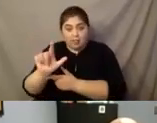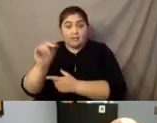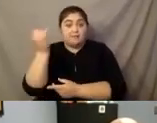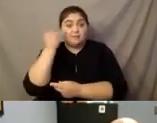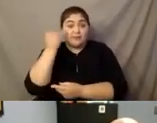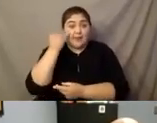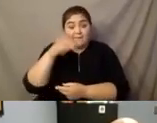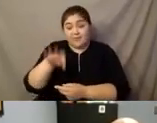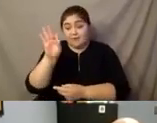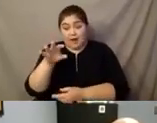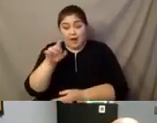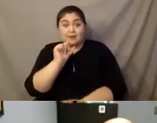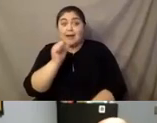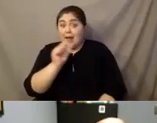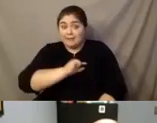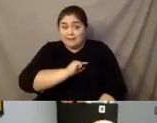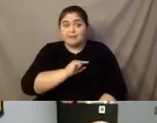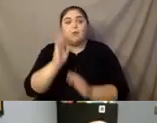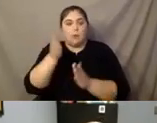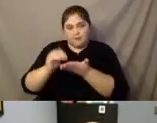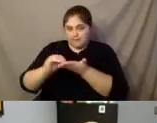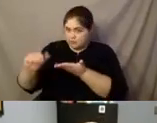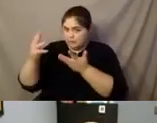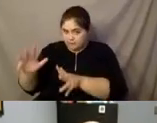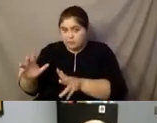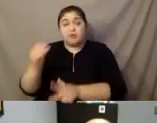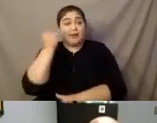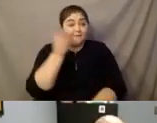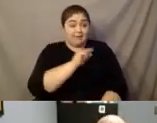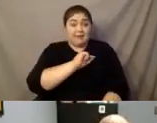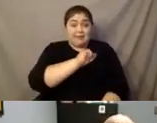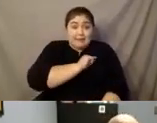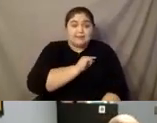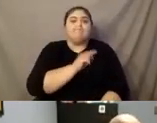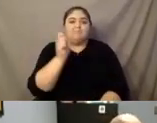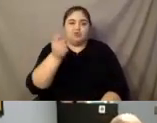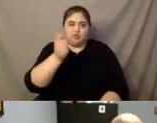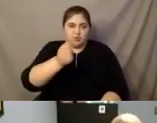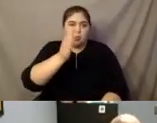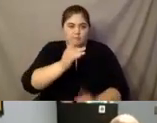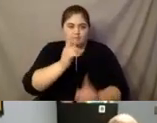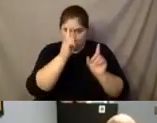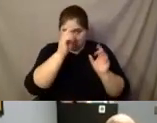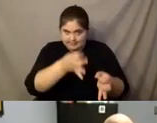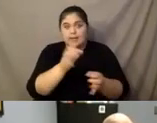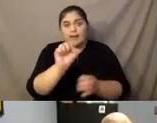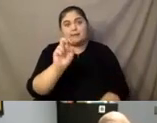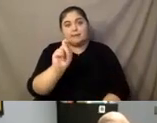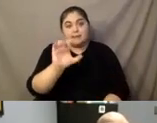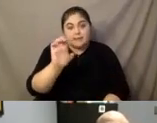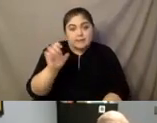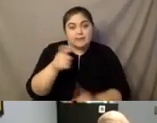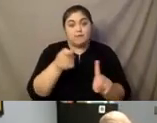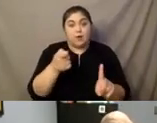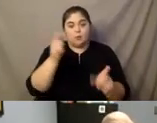Or if they're found guilty, then it is up to the judge to sentence them. And then they are sentenced either according to what the judge